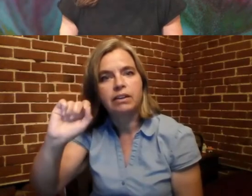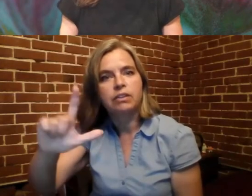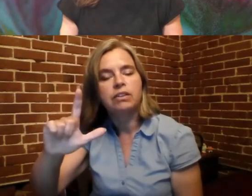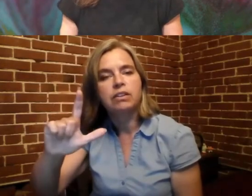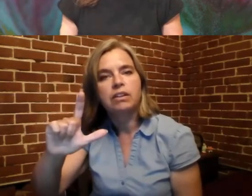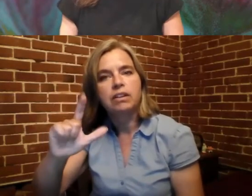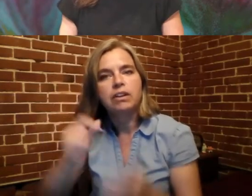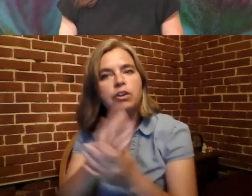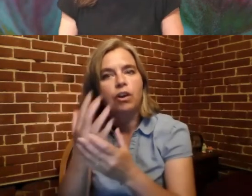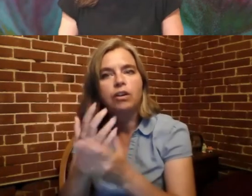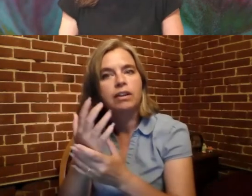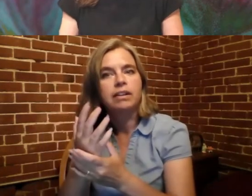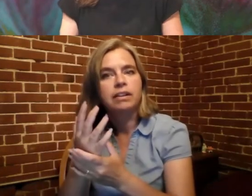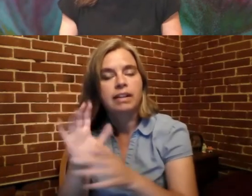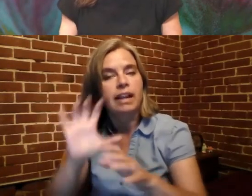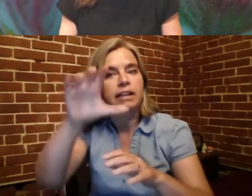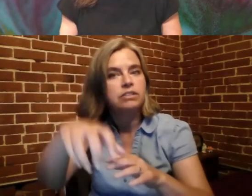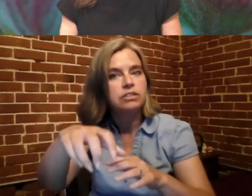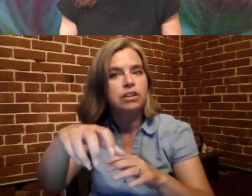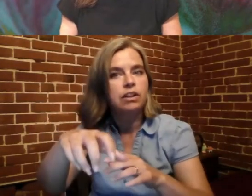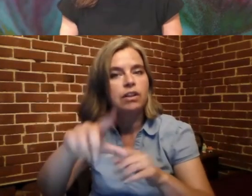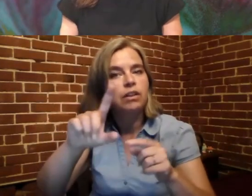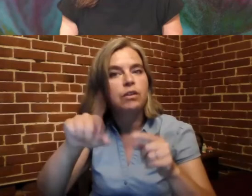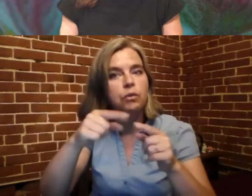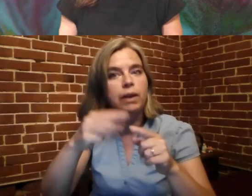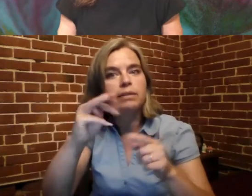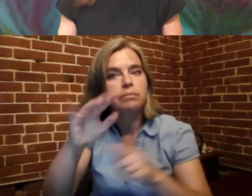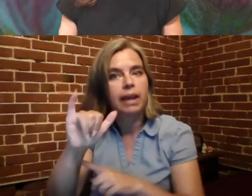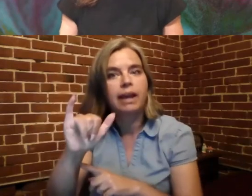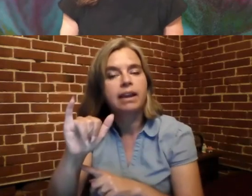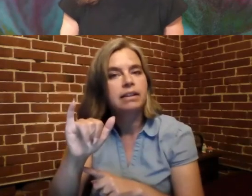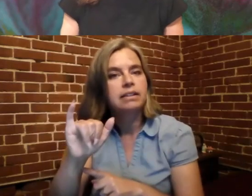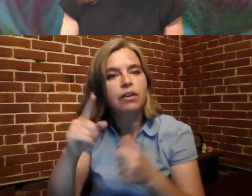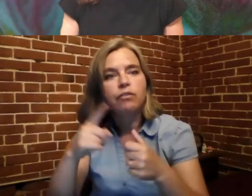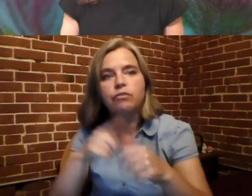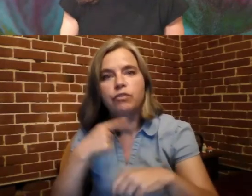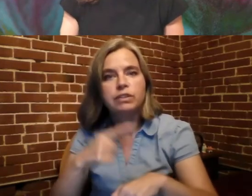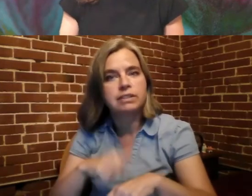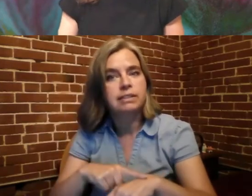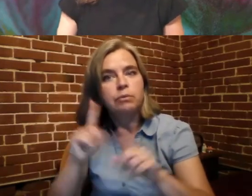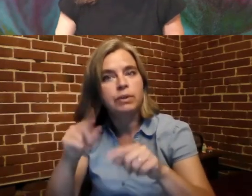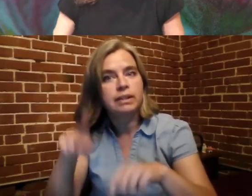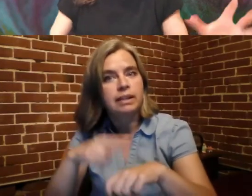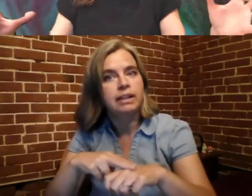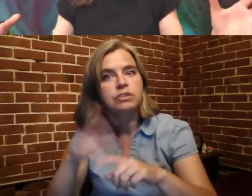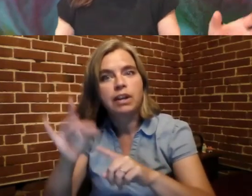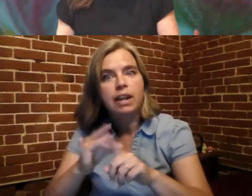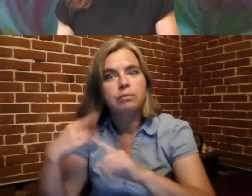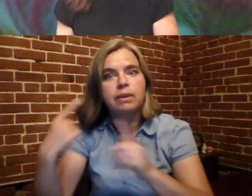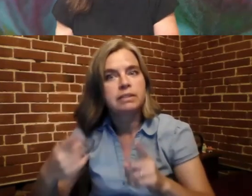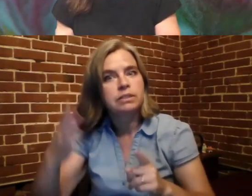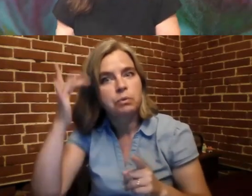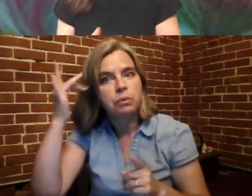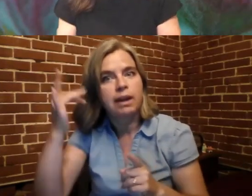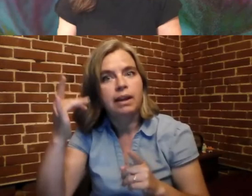I think I was really in nature in months because of COVID. So it was like magic just